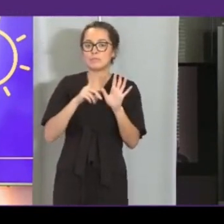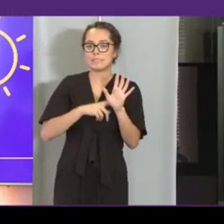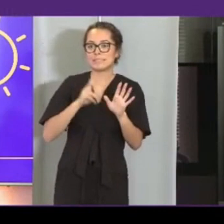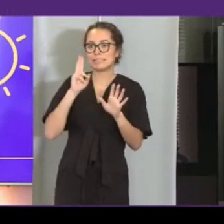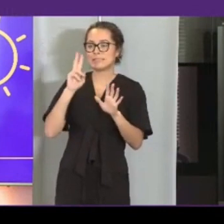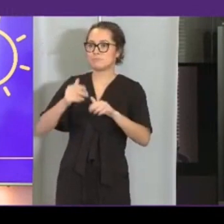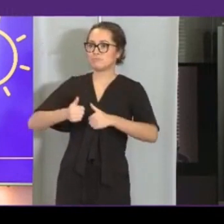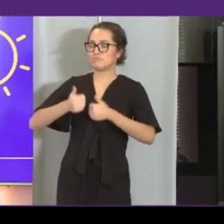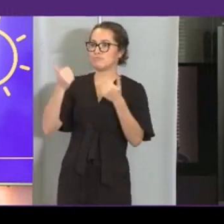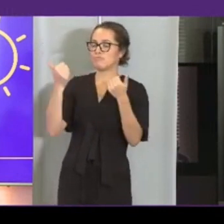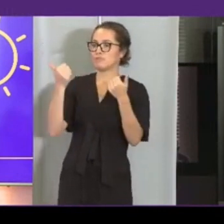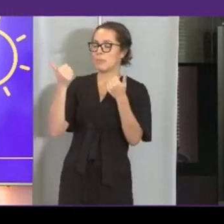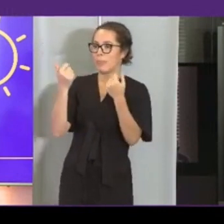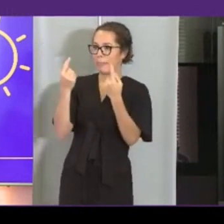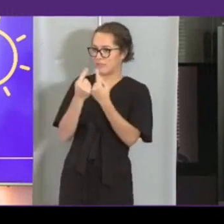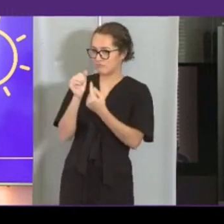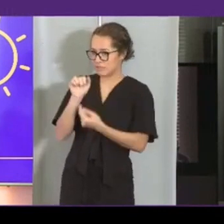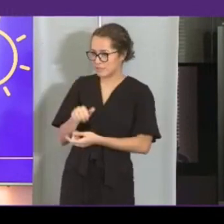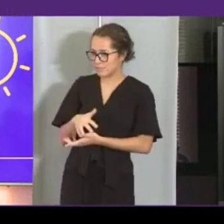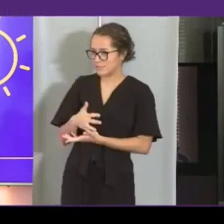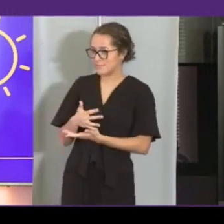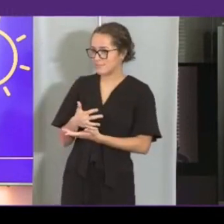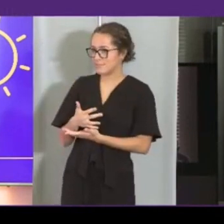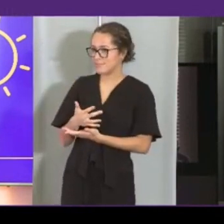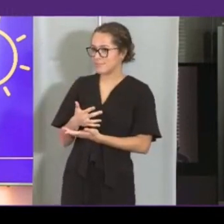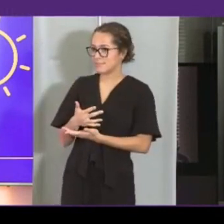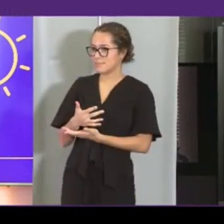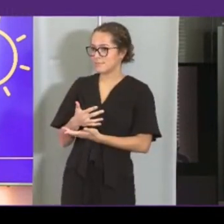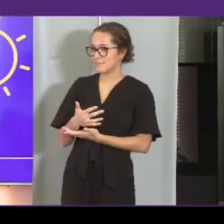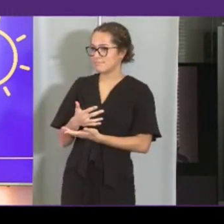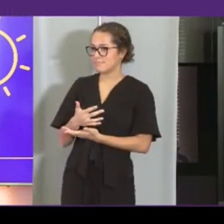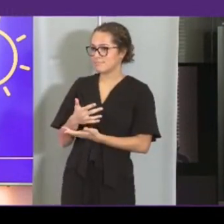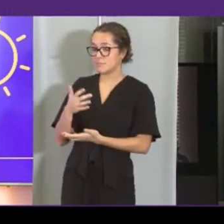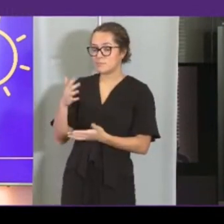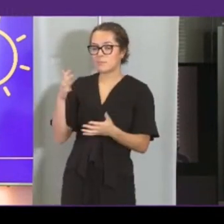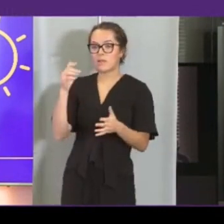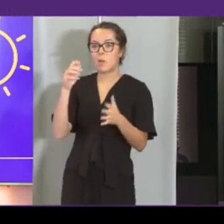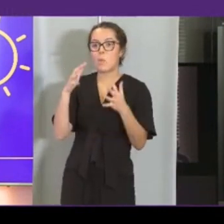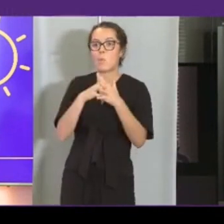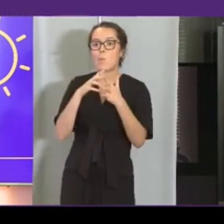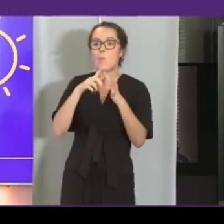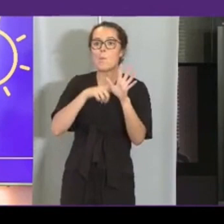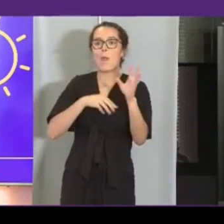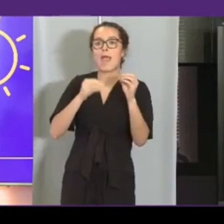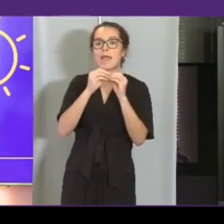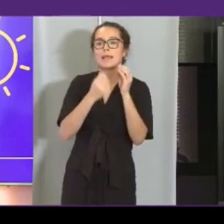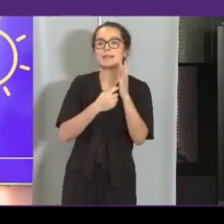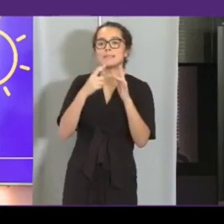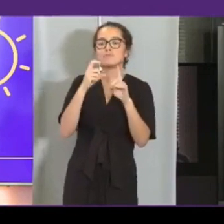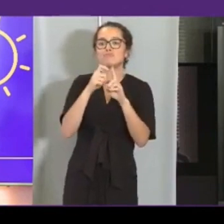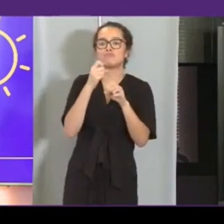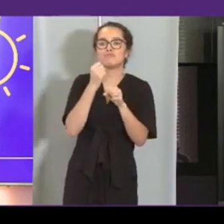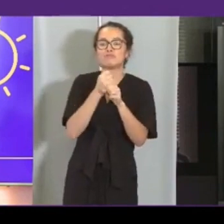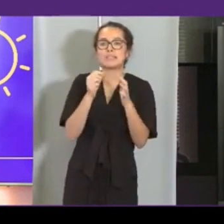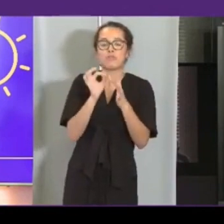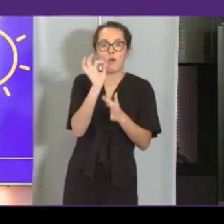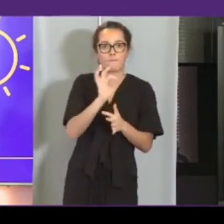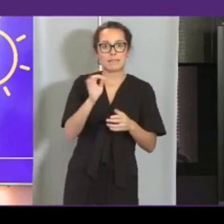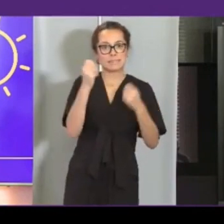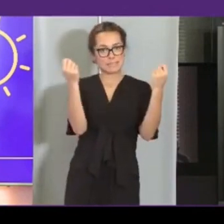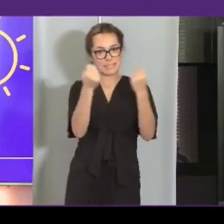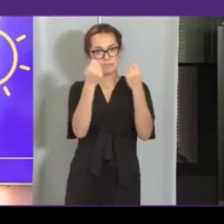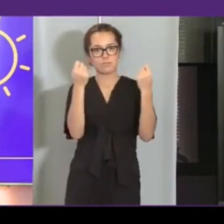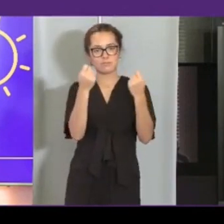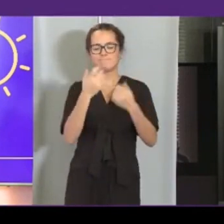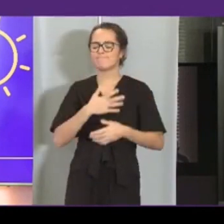positive thing. It's taking wings in Weybridge. Yeah. What's next in terms of the plans for that? Yeah, so we'd like a